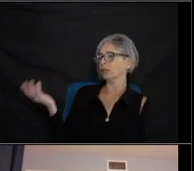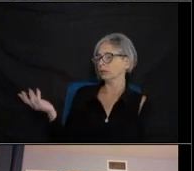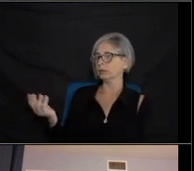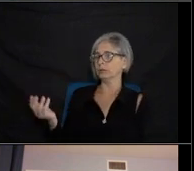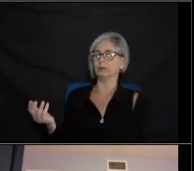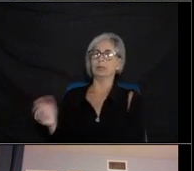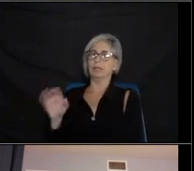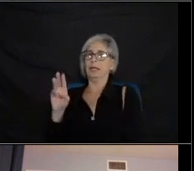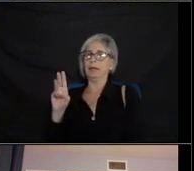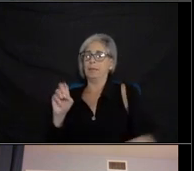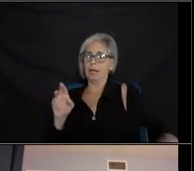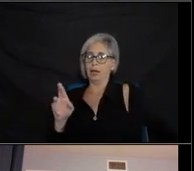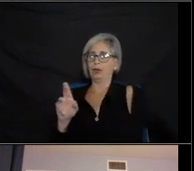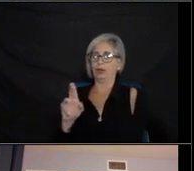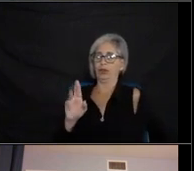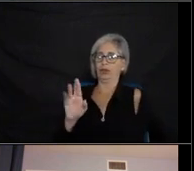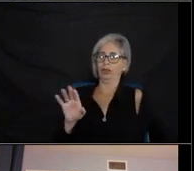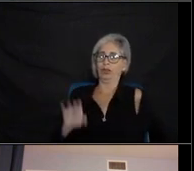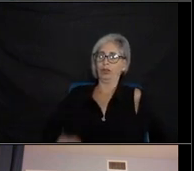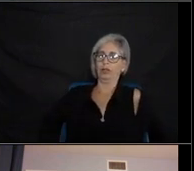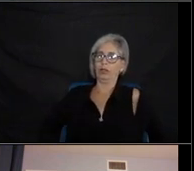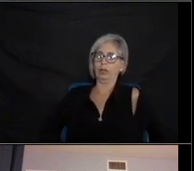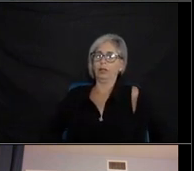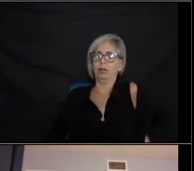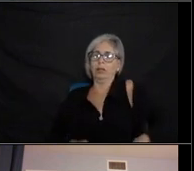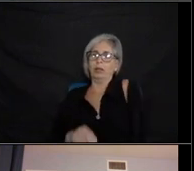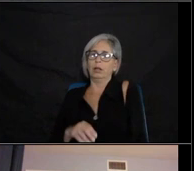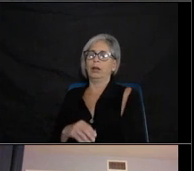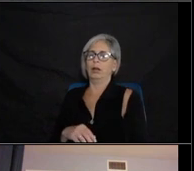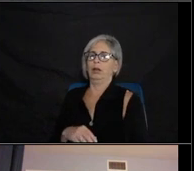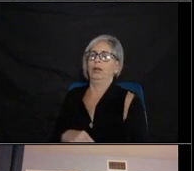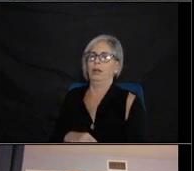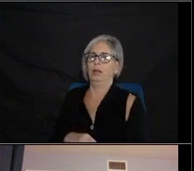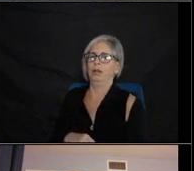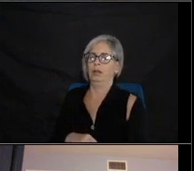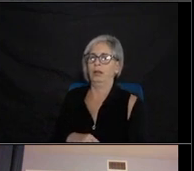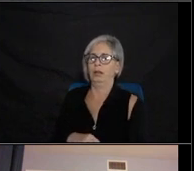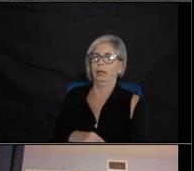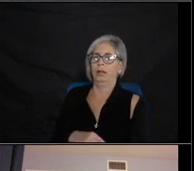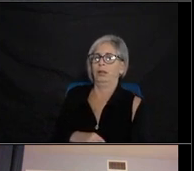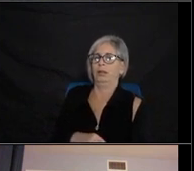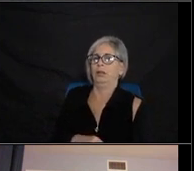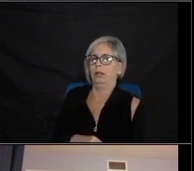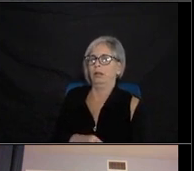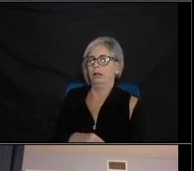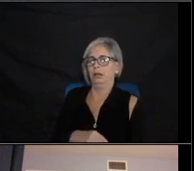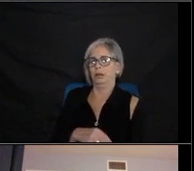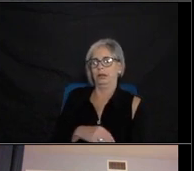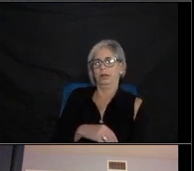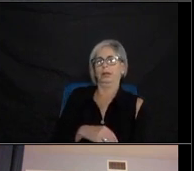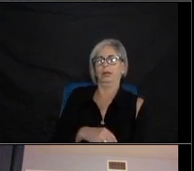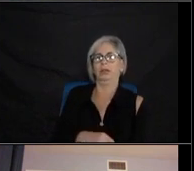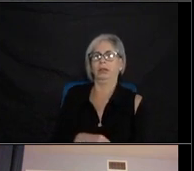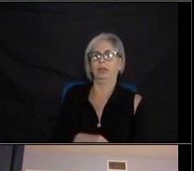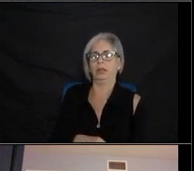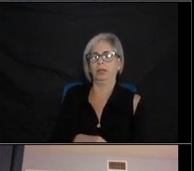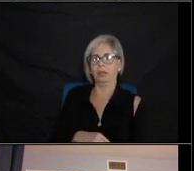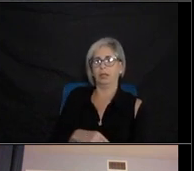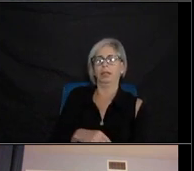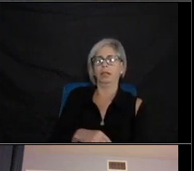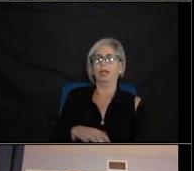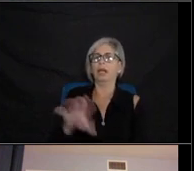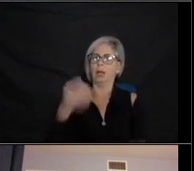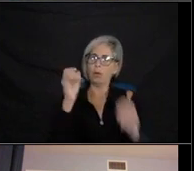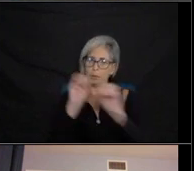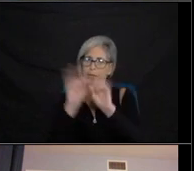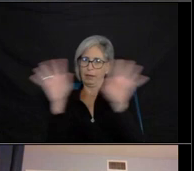Mayor. Yes. I just also want to make a something clear, and perhaps the city manager or